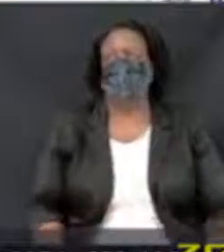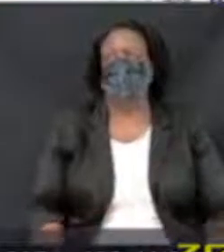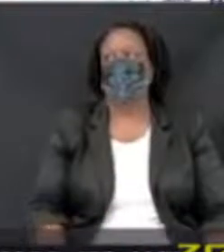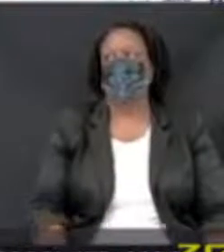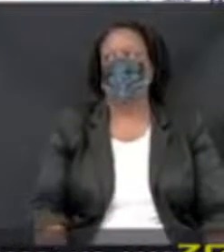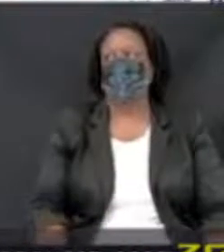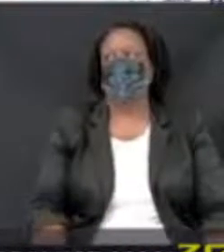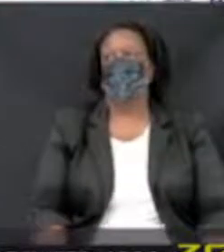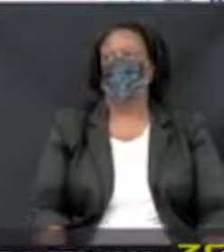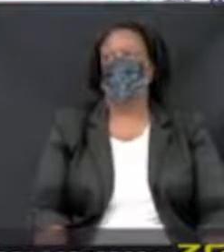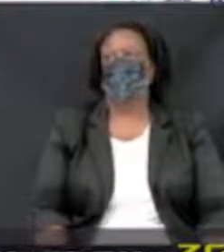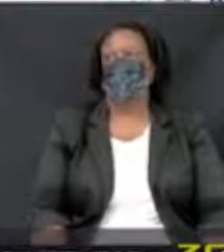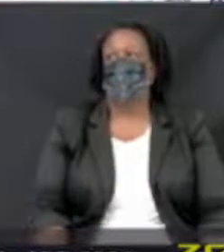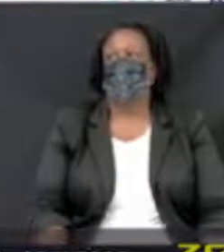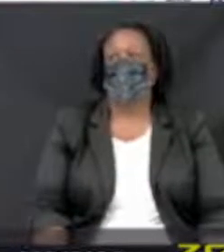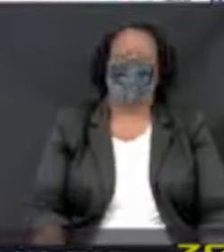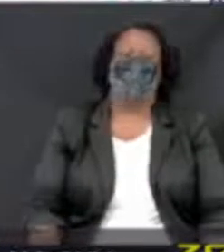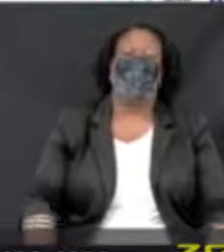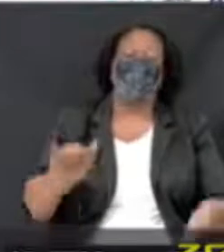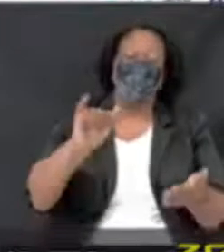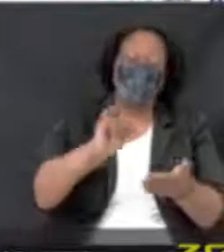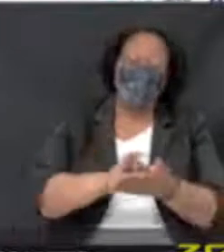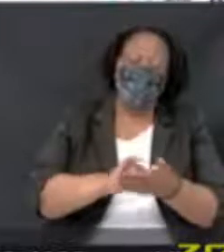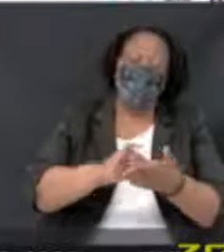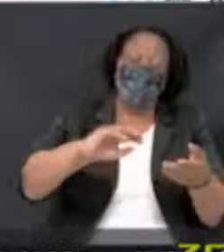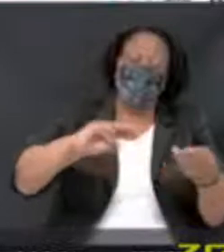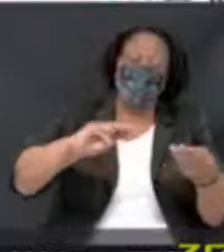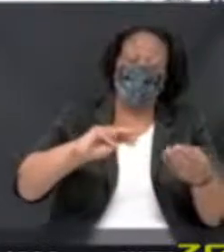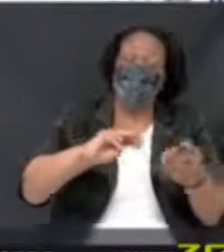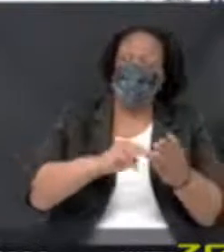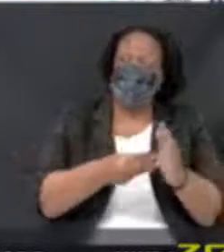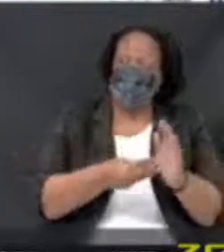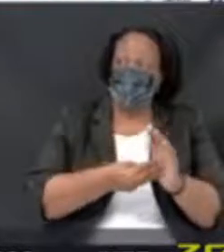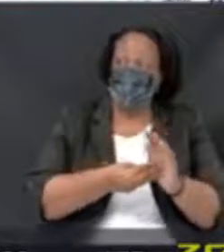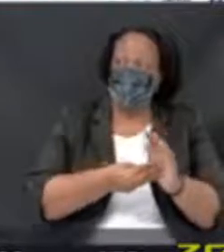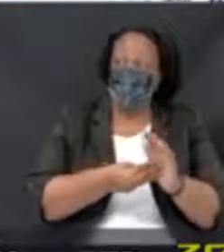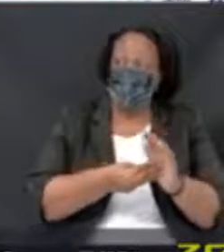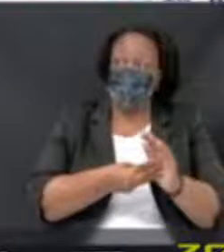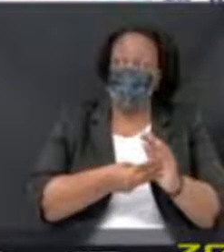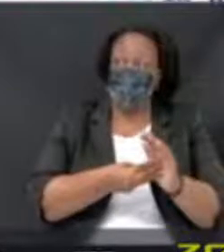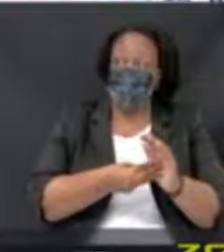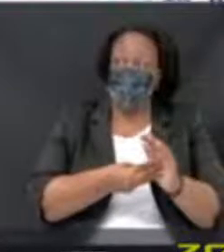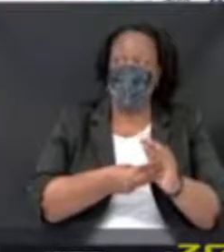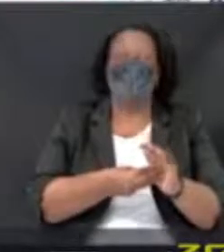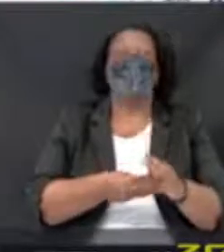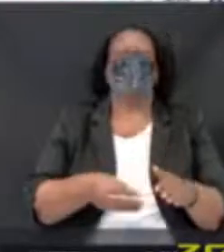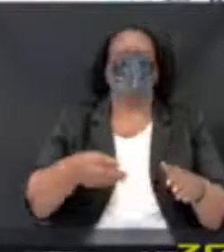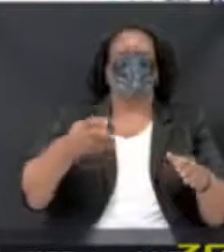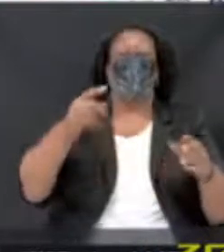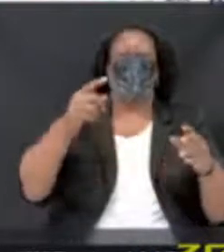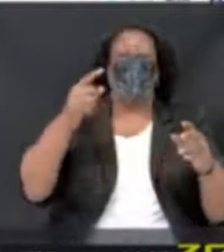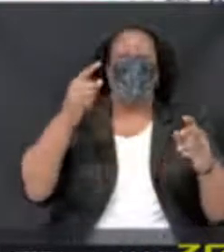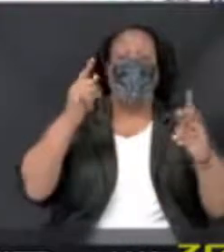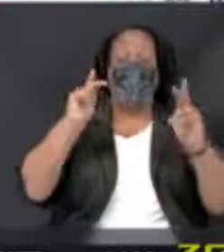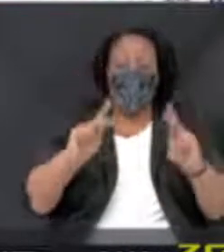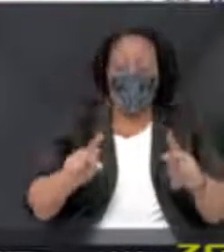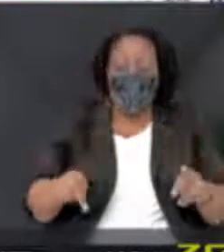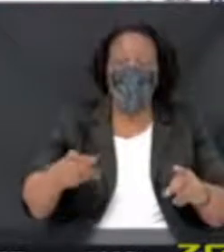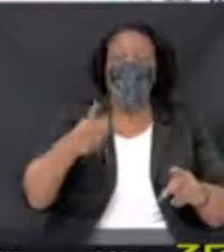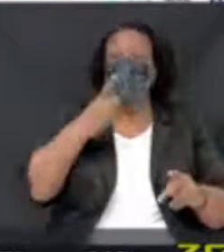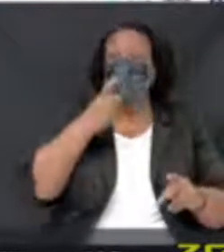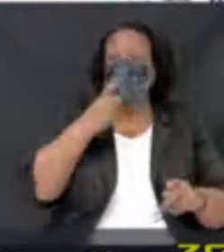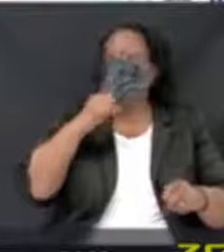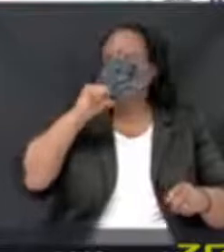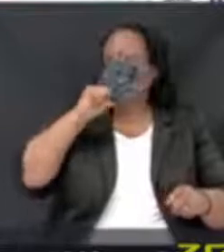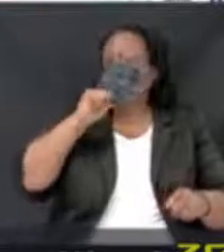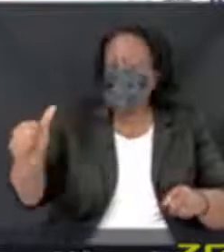This also means that the COVID of containment, however, will be maintained for the unvaccinated. So if you